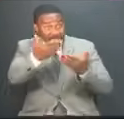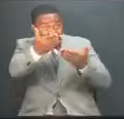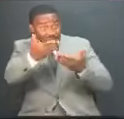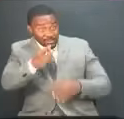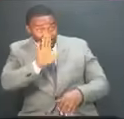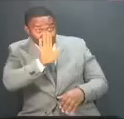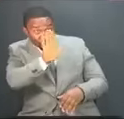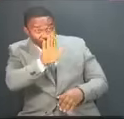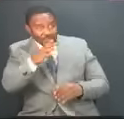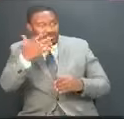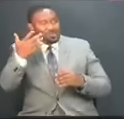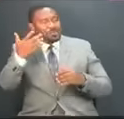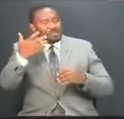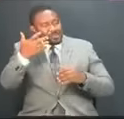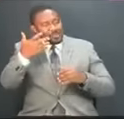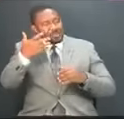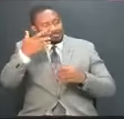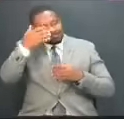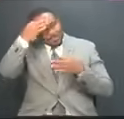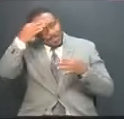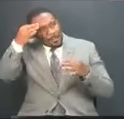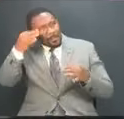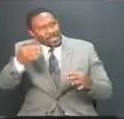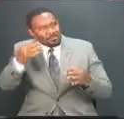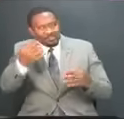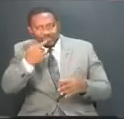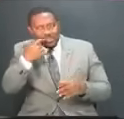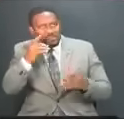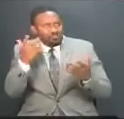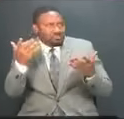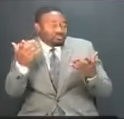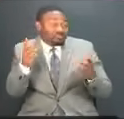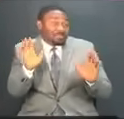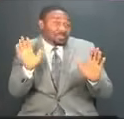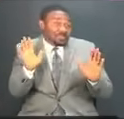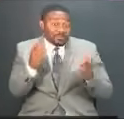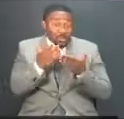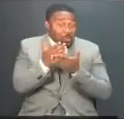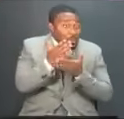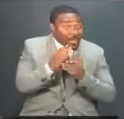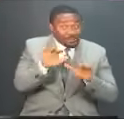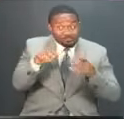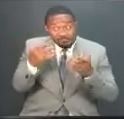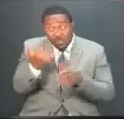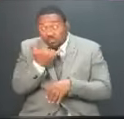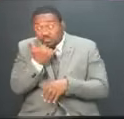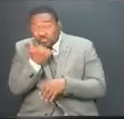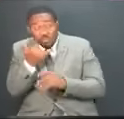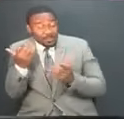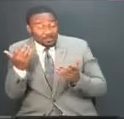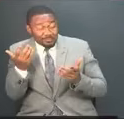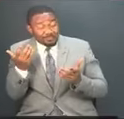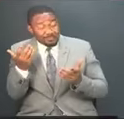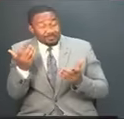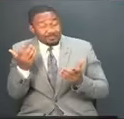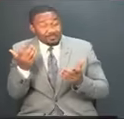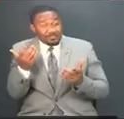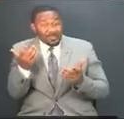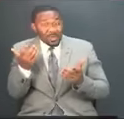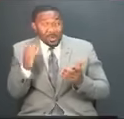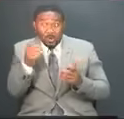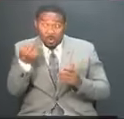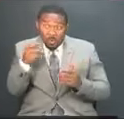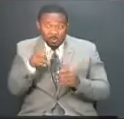Speaker to come and then give a ruling whether it was appropriate or in keeping with the